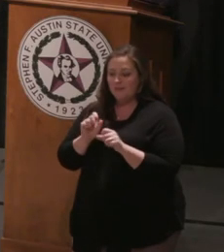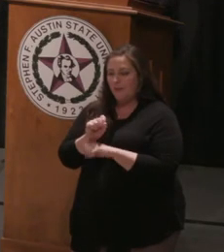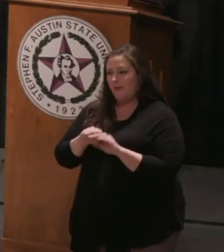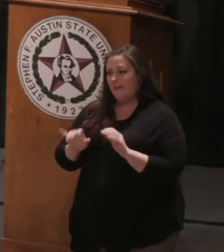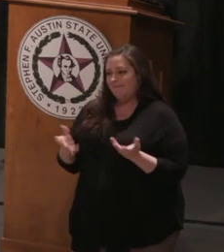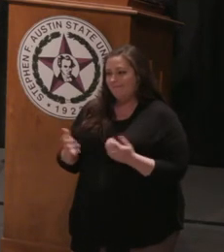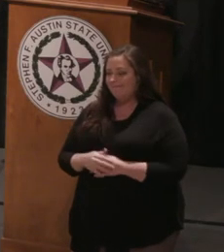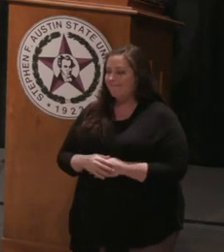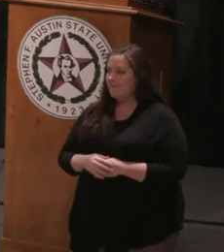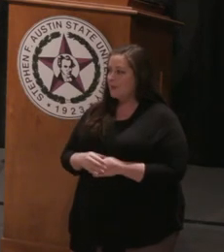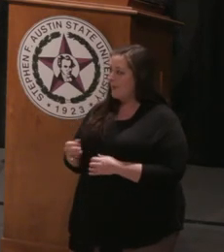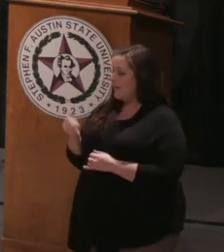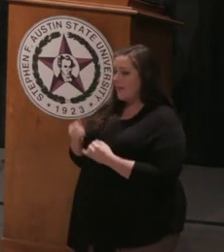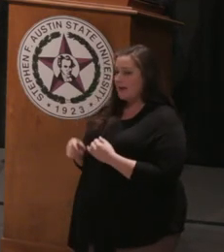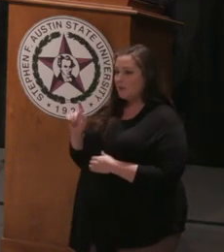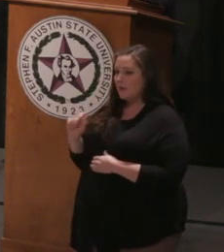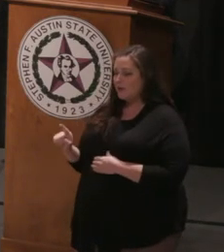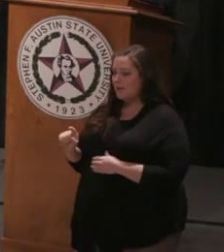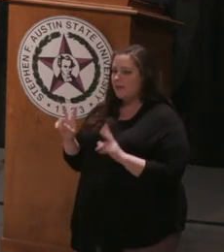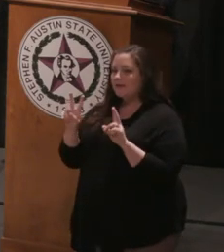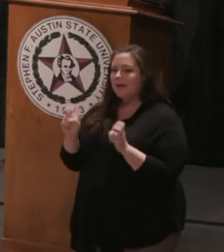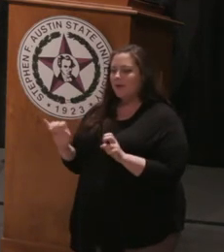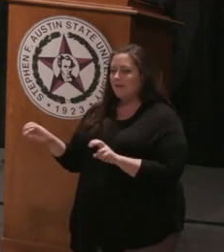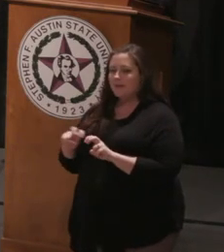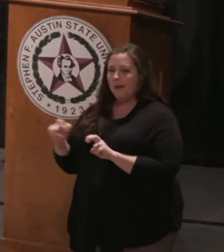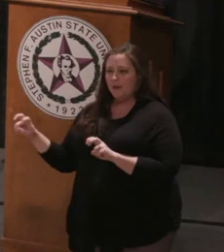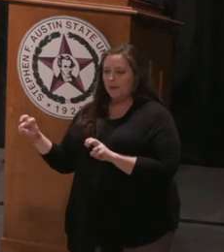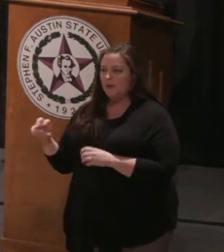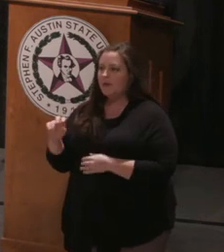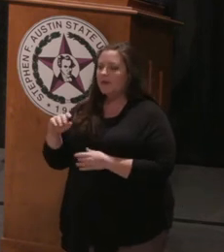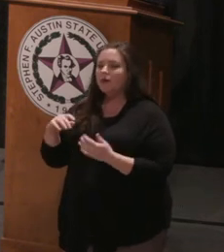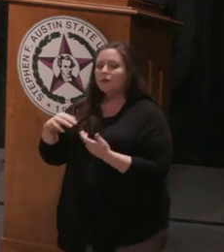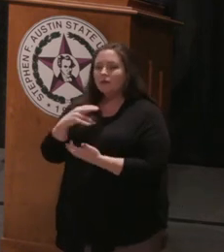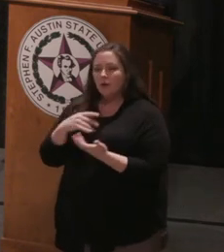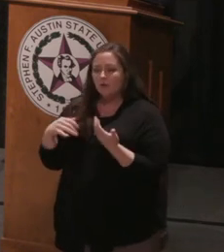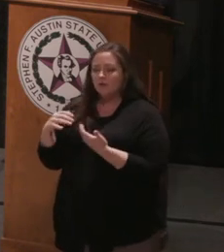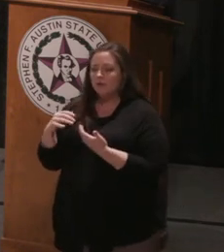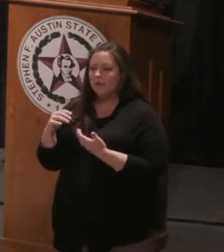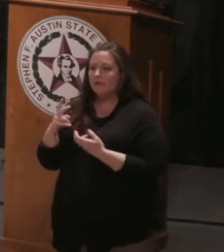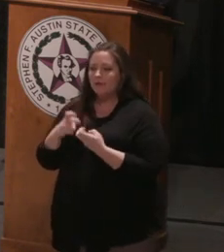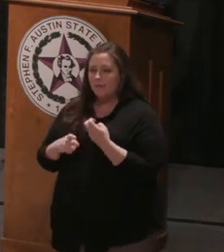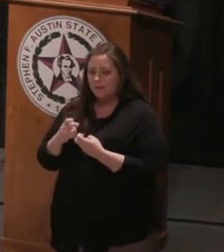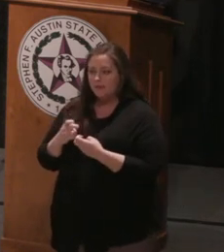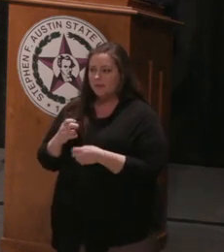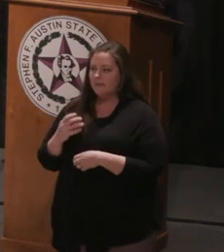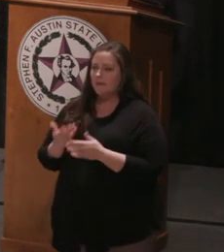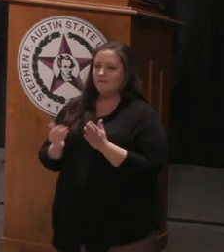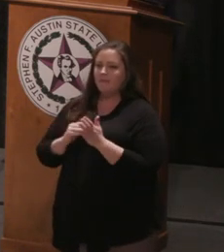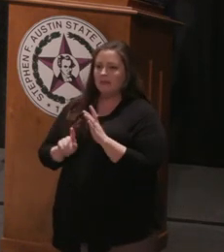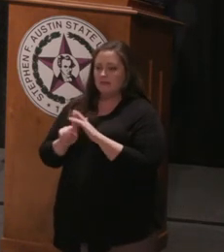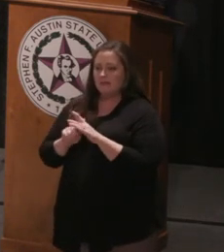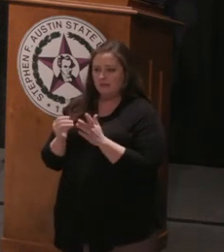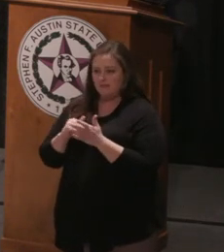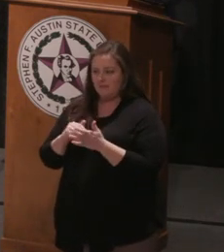last question. The title of the panel is The Social Dilemma Revisited.